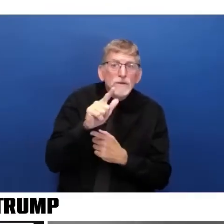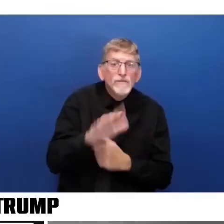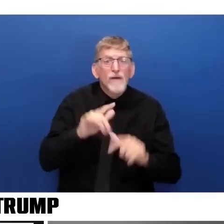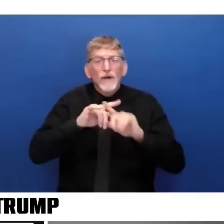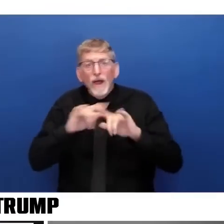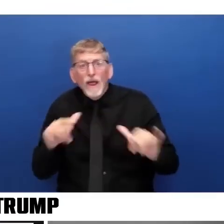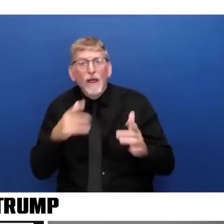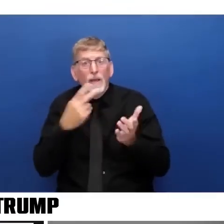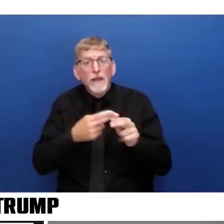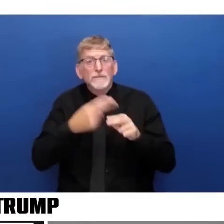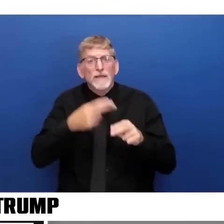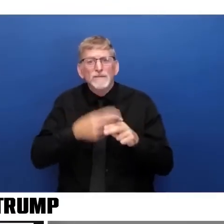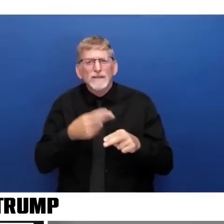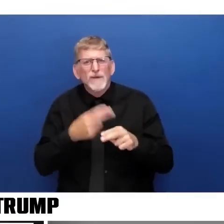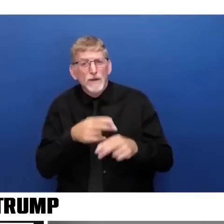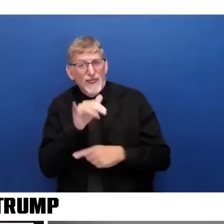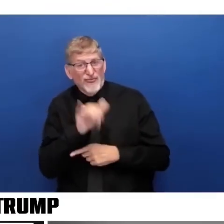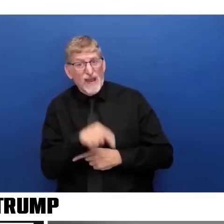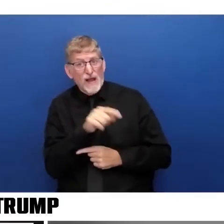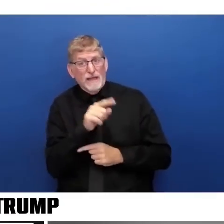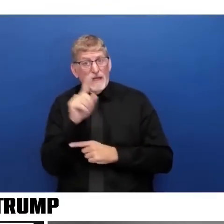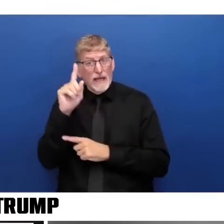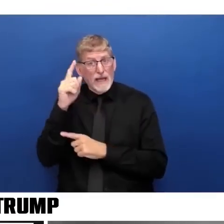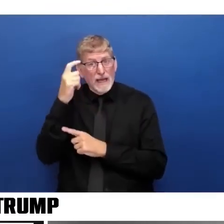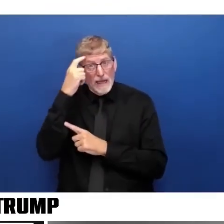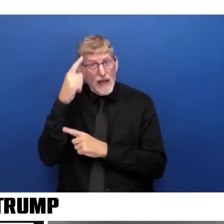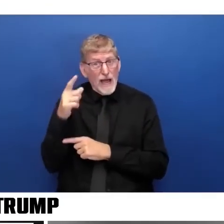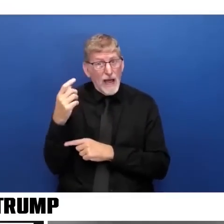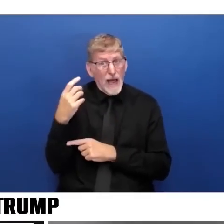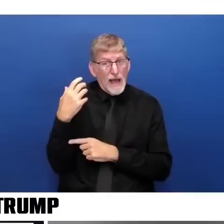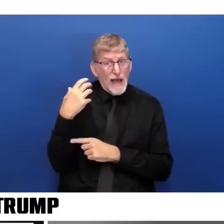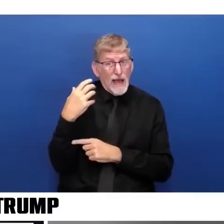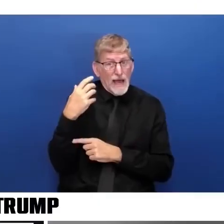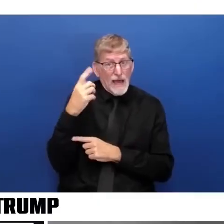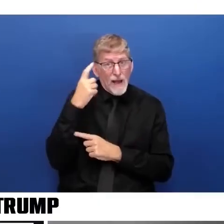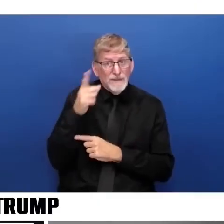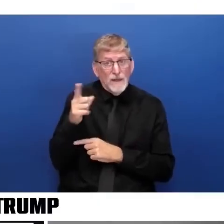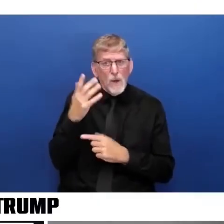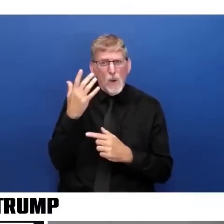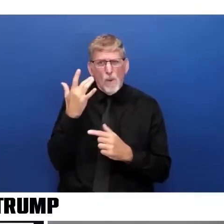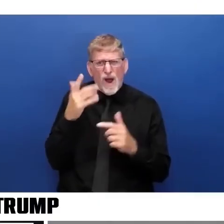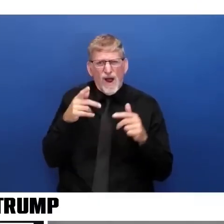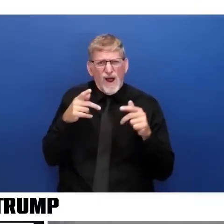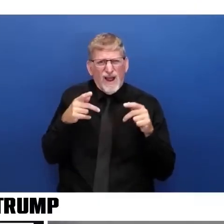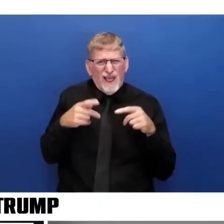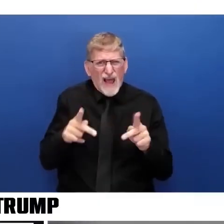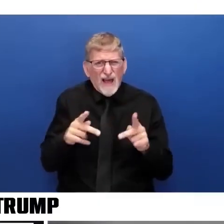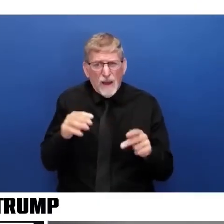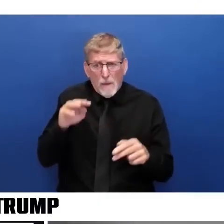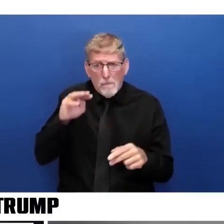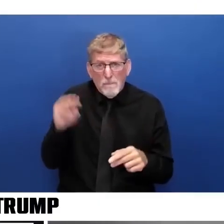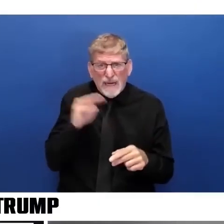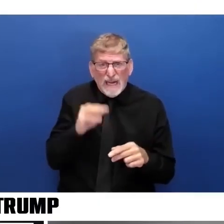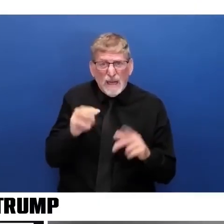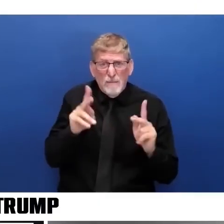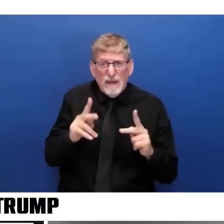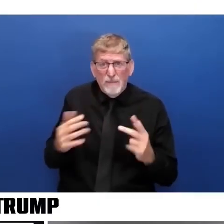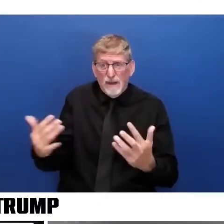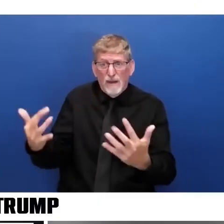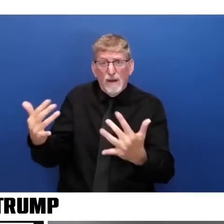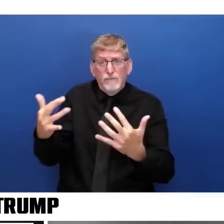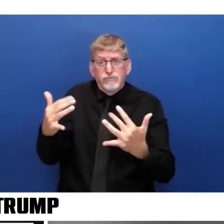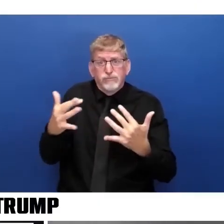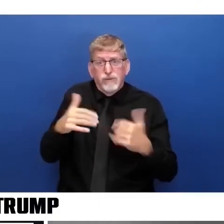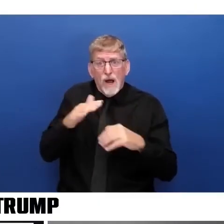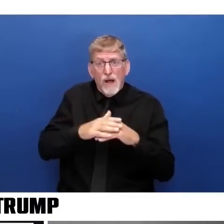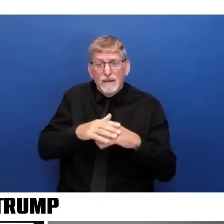about the Capitol. Why are we allowing these millions of people to come through on the southern border? How come she's not doing anything?